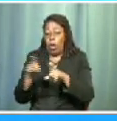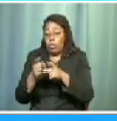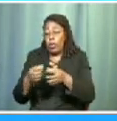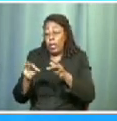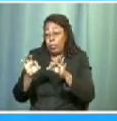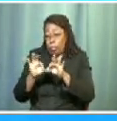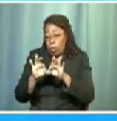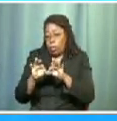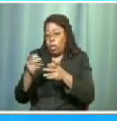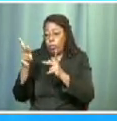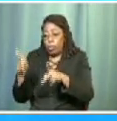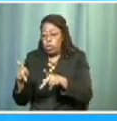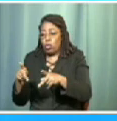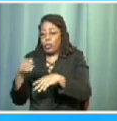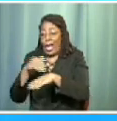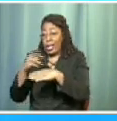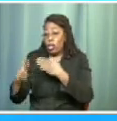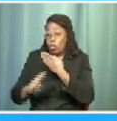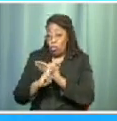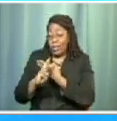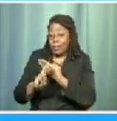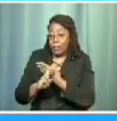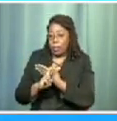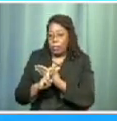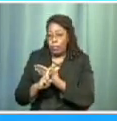at increased risk for getting,